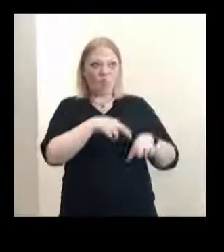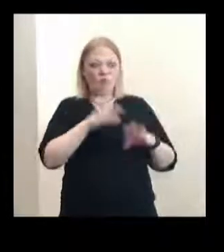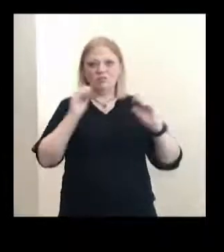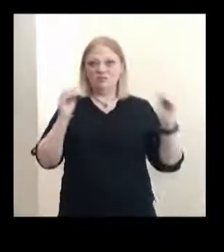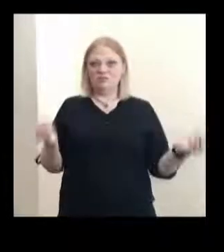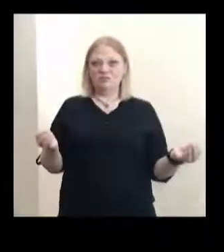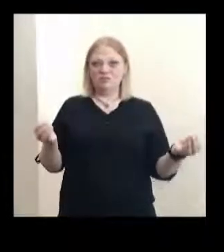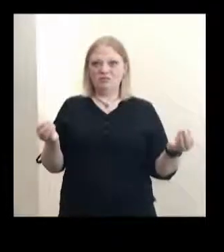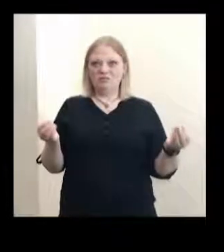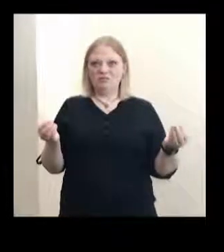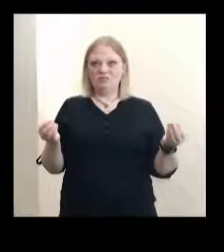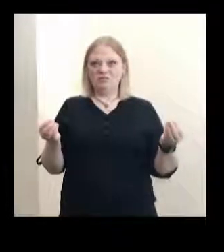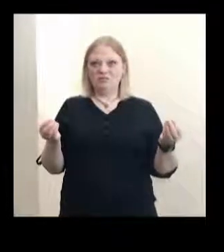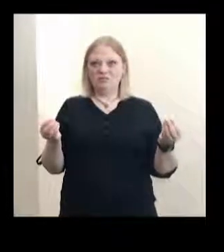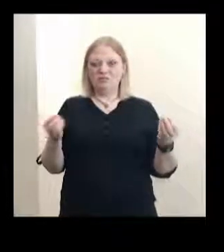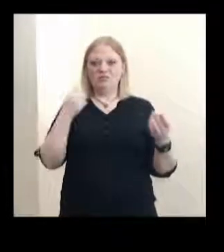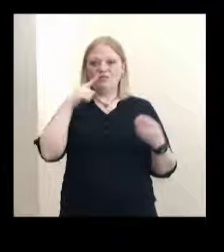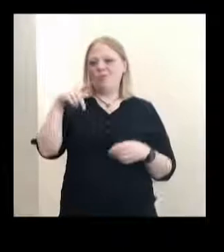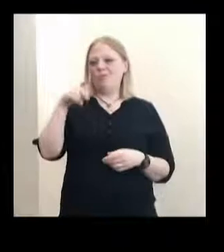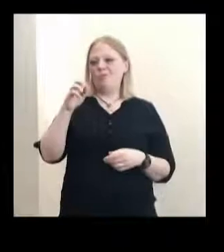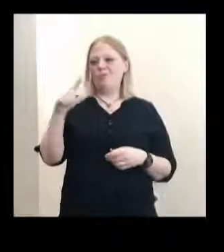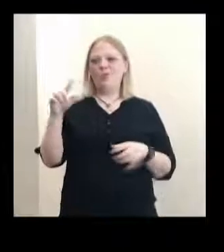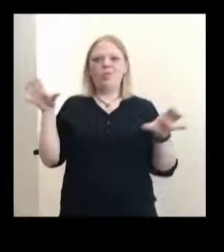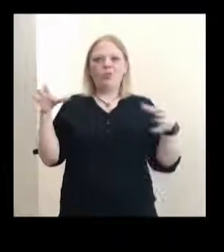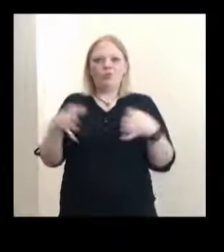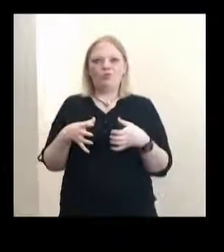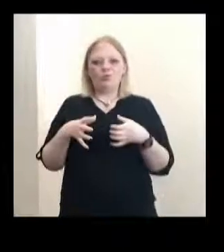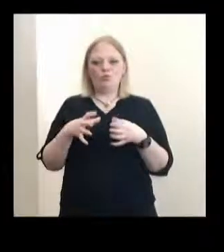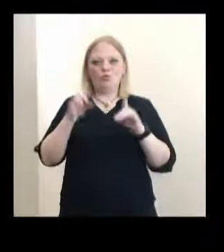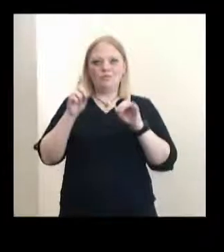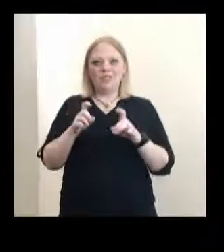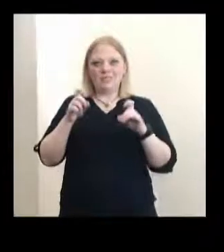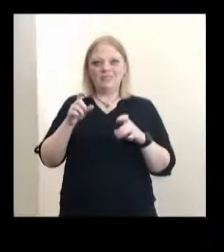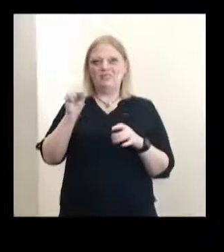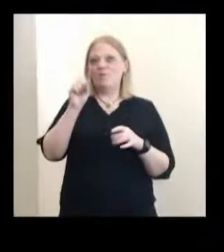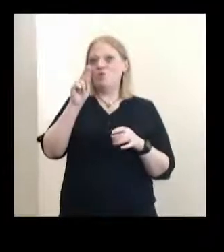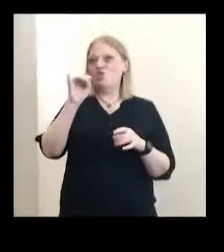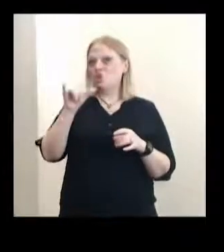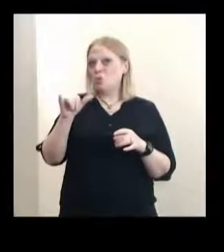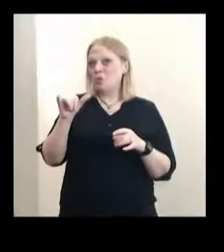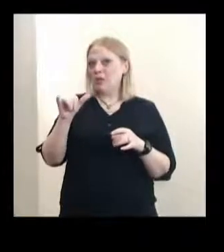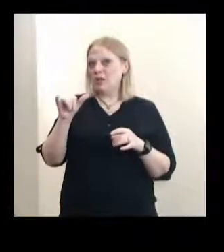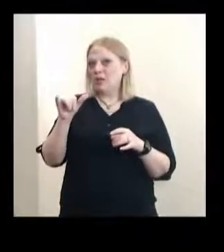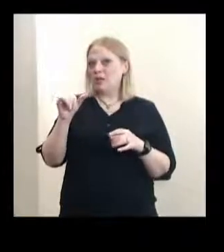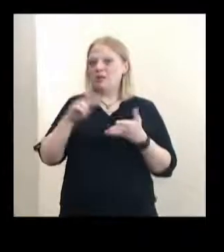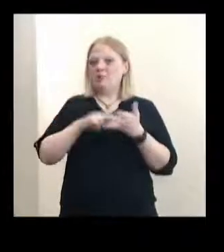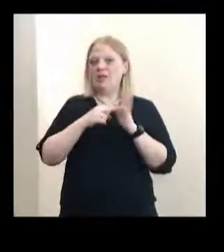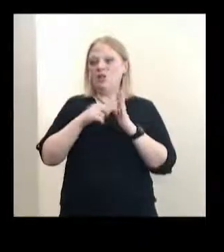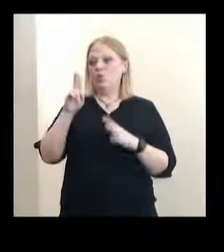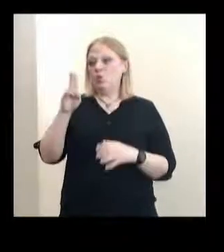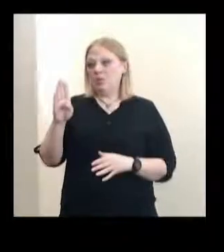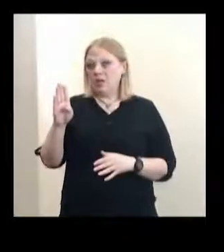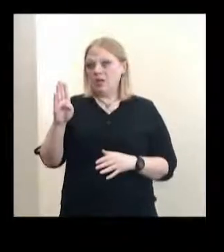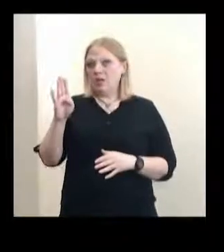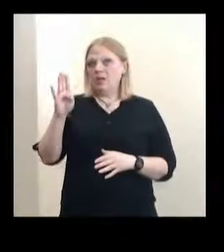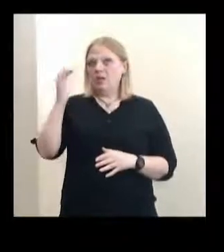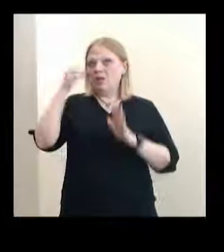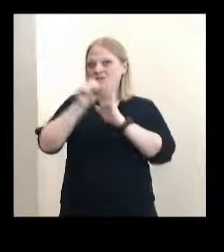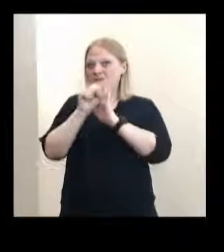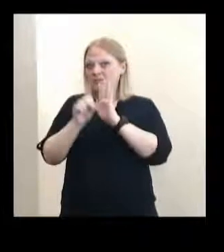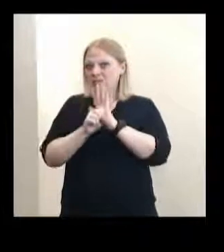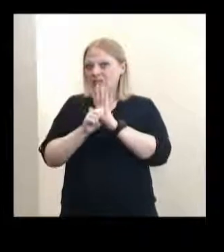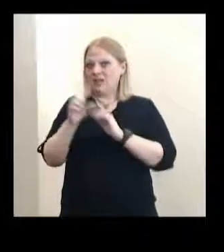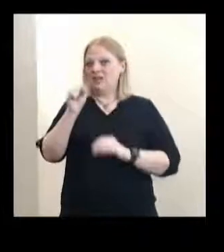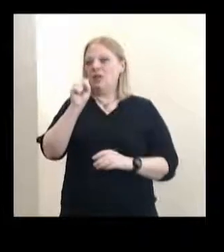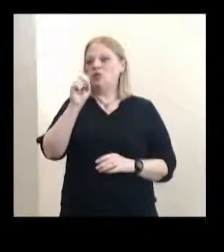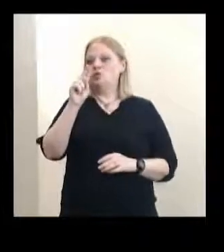State with regards to pool testing that's being done on SUNY campuses. So that includes the University of Buffalo, Buffalo State, and SUNY